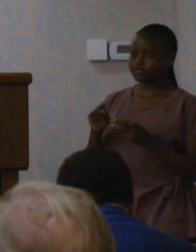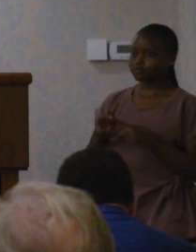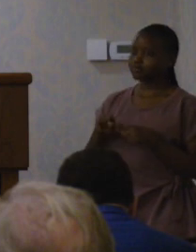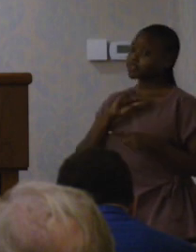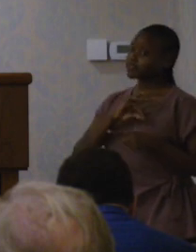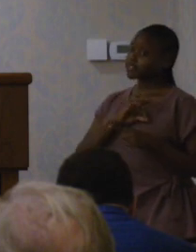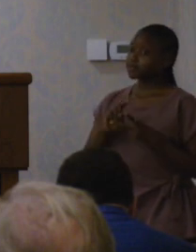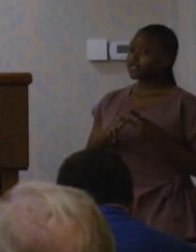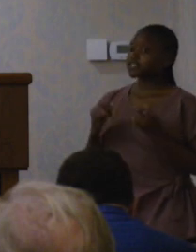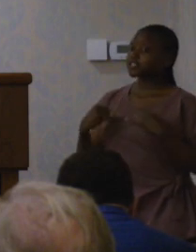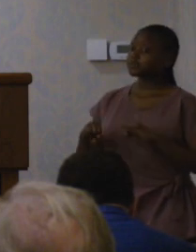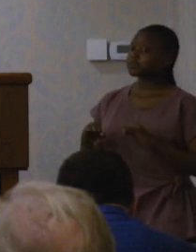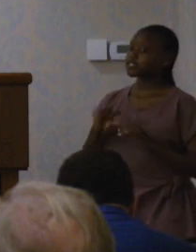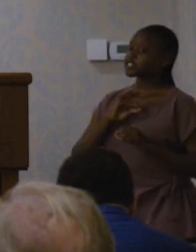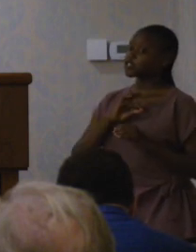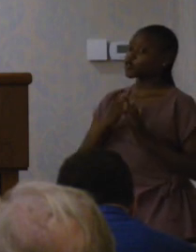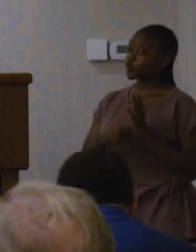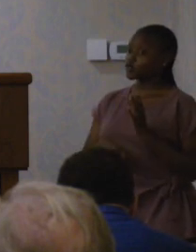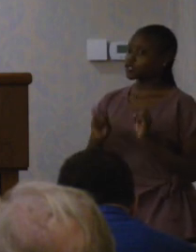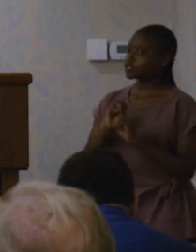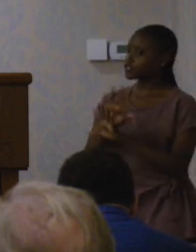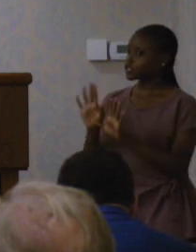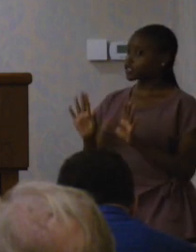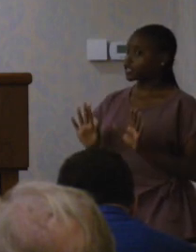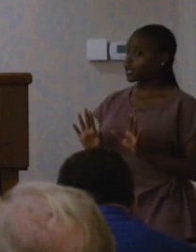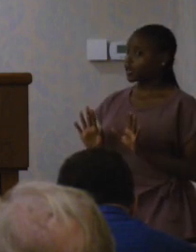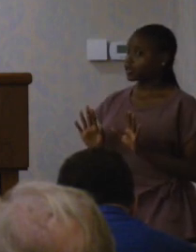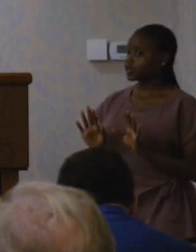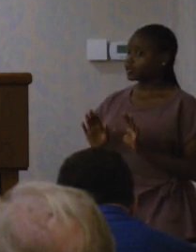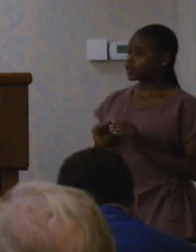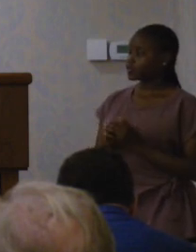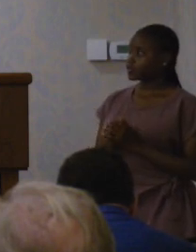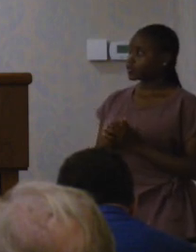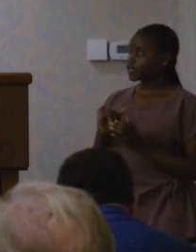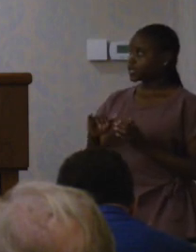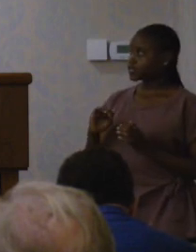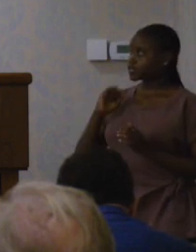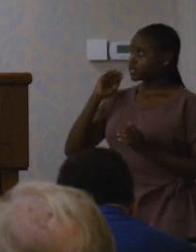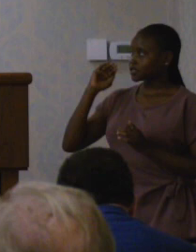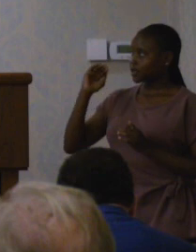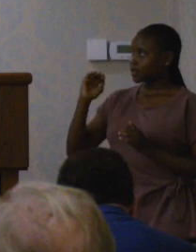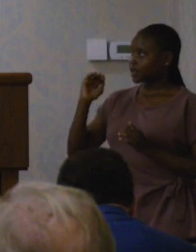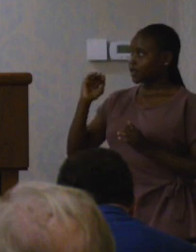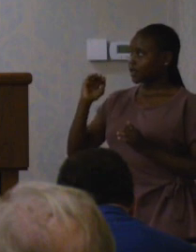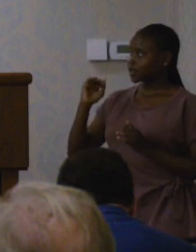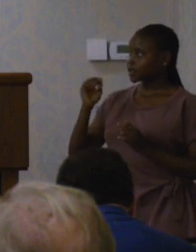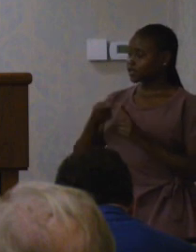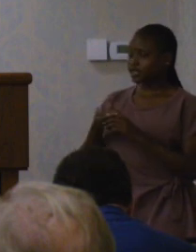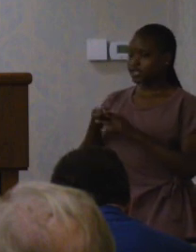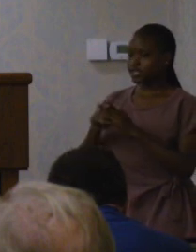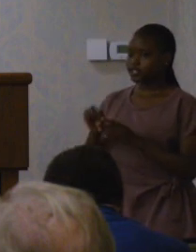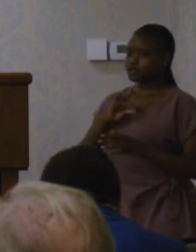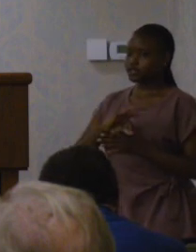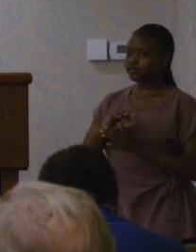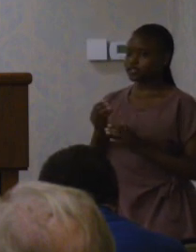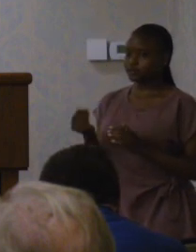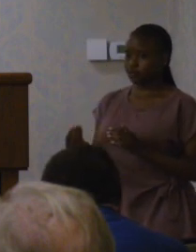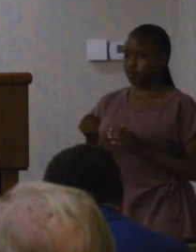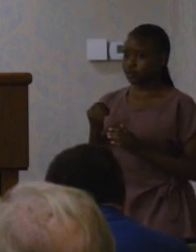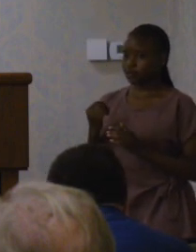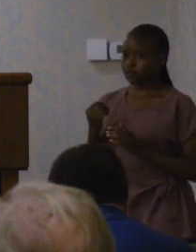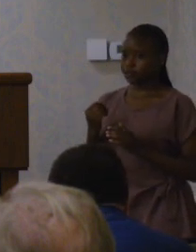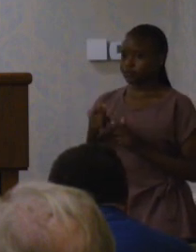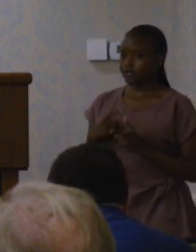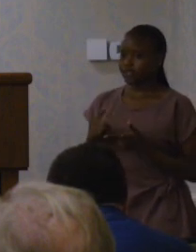the implementation cost, it is quite clear that this comes at a high initial investment cost, and that it